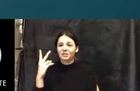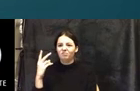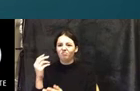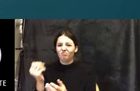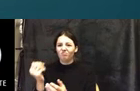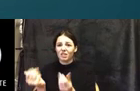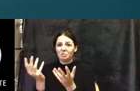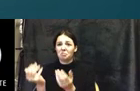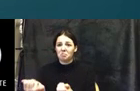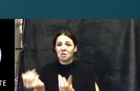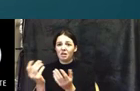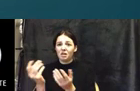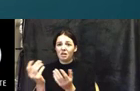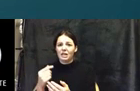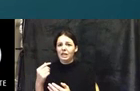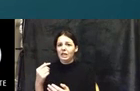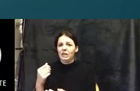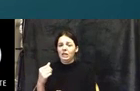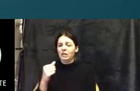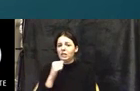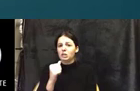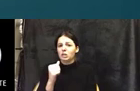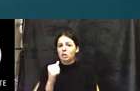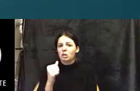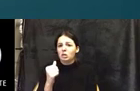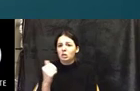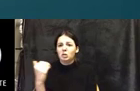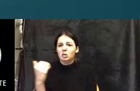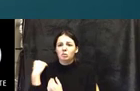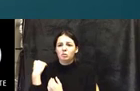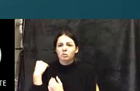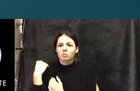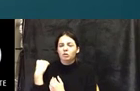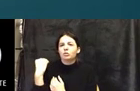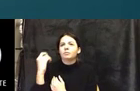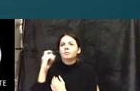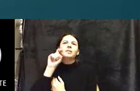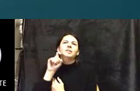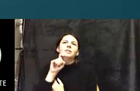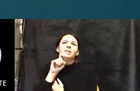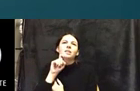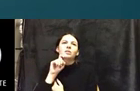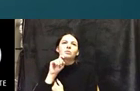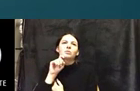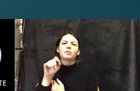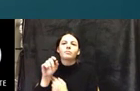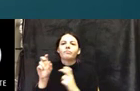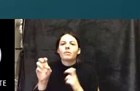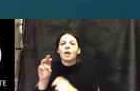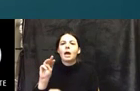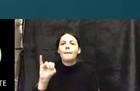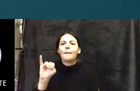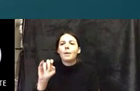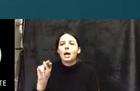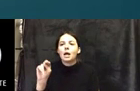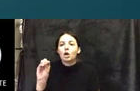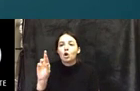it in news stories, like sex with a minor. Right. That's rape.